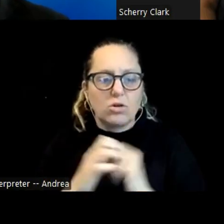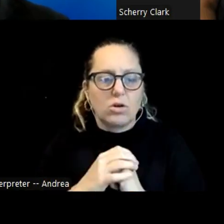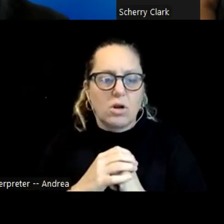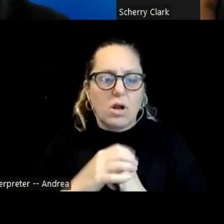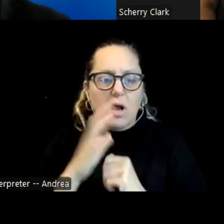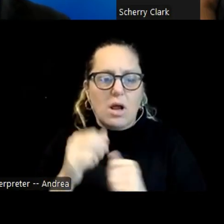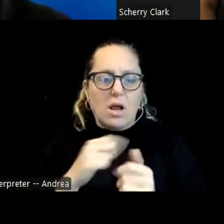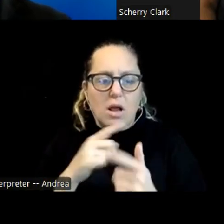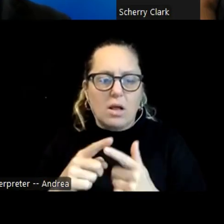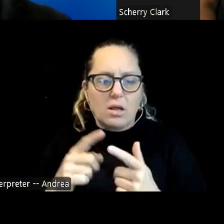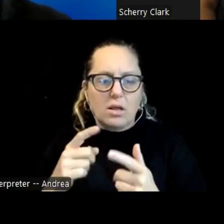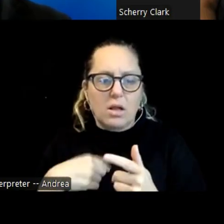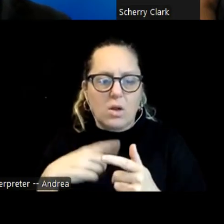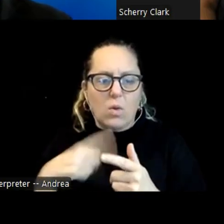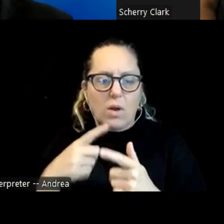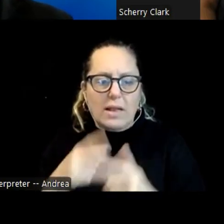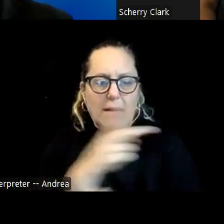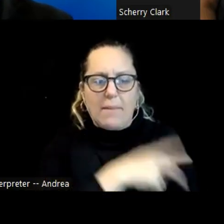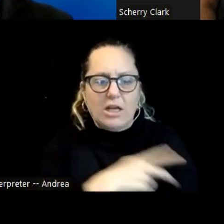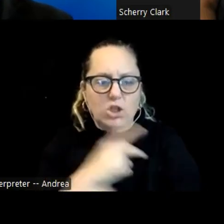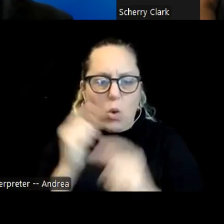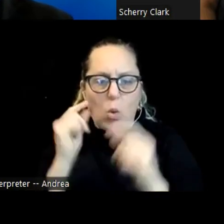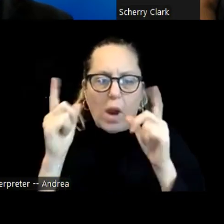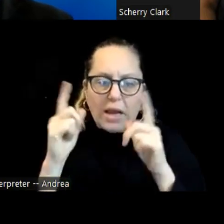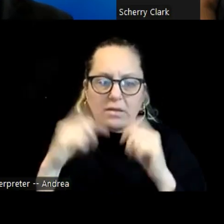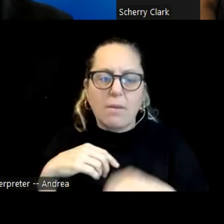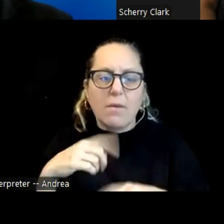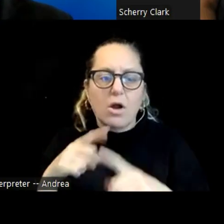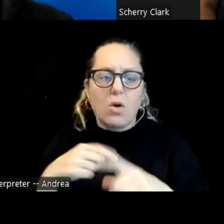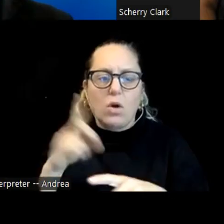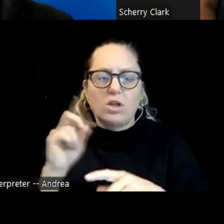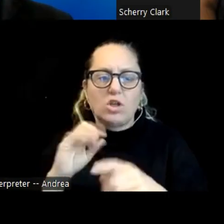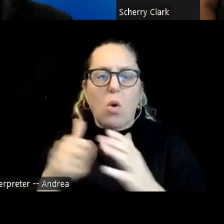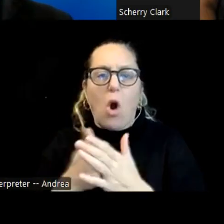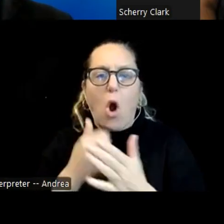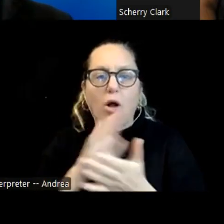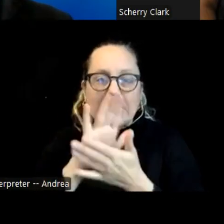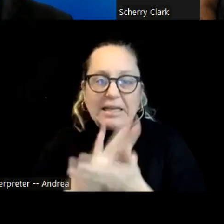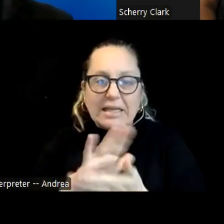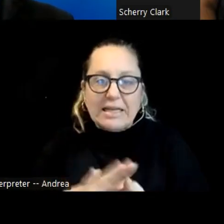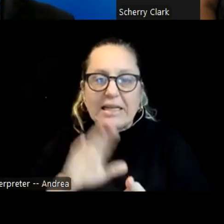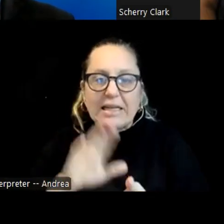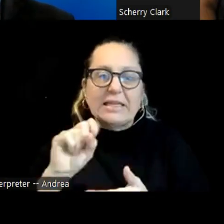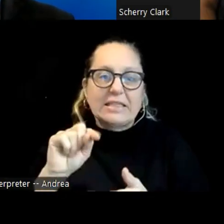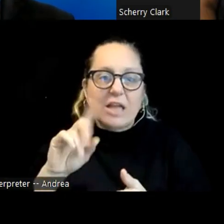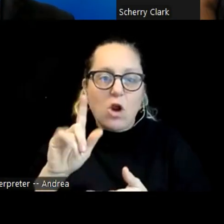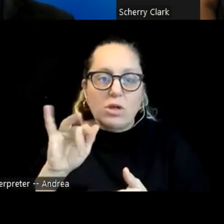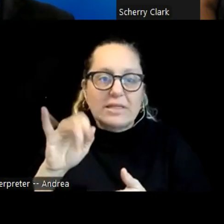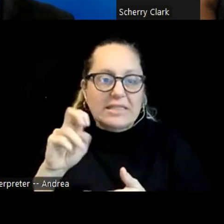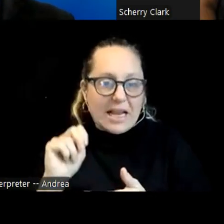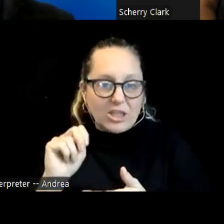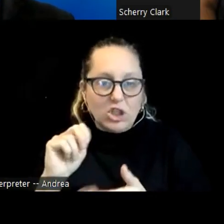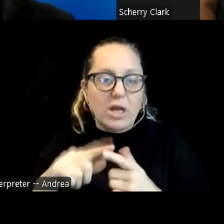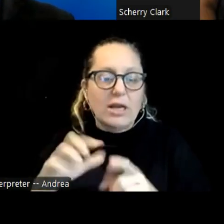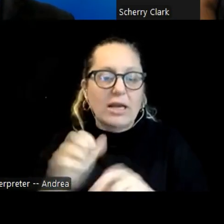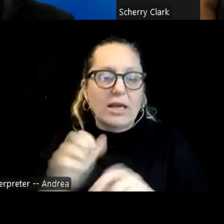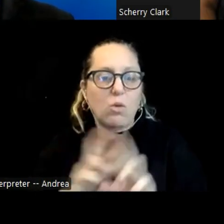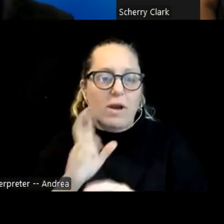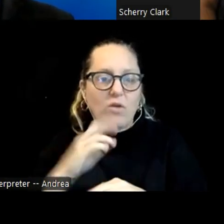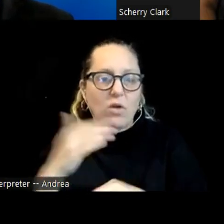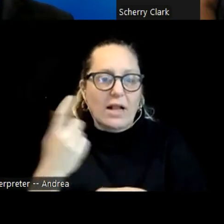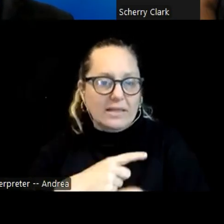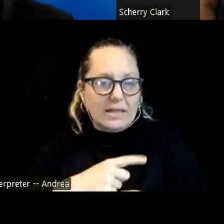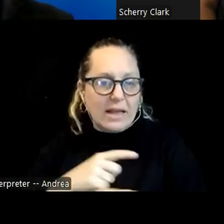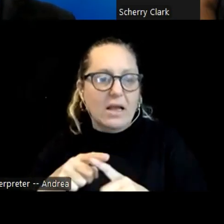And then, once the patient wakes up, we do all of our sterilization and getting ready for the next day. Going